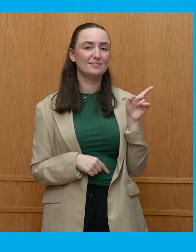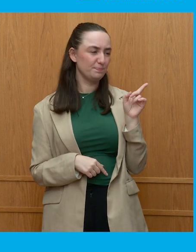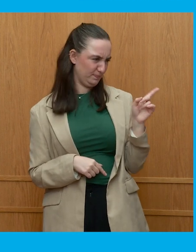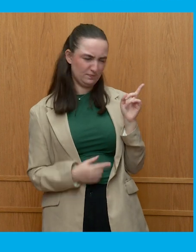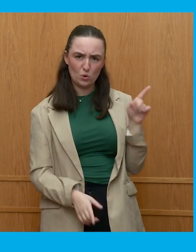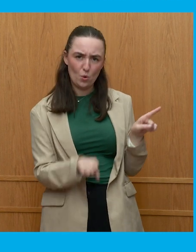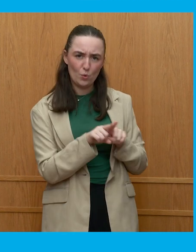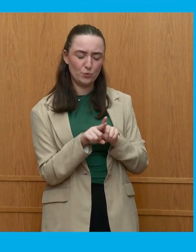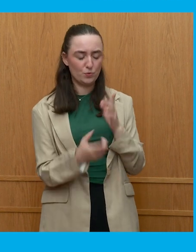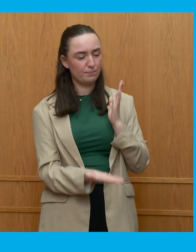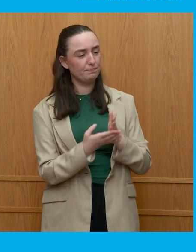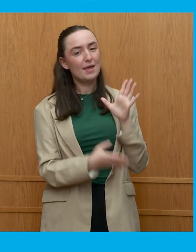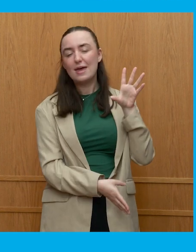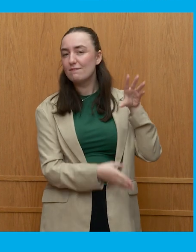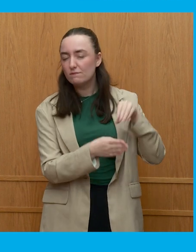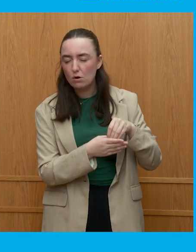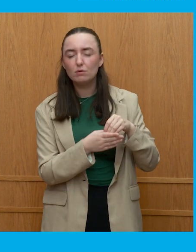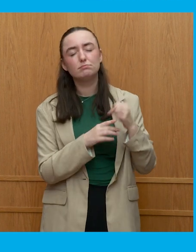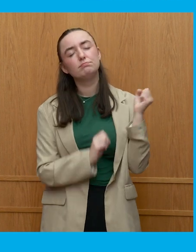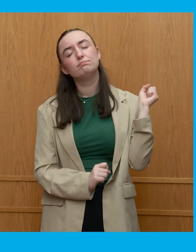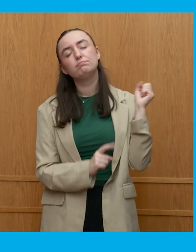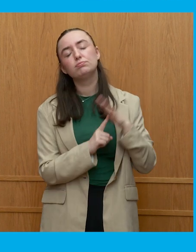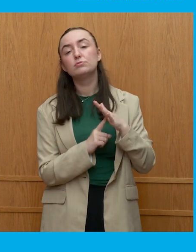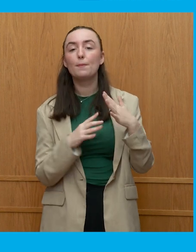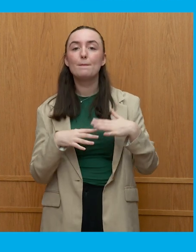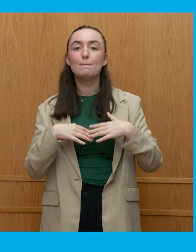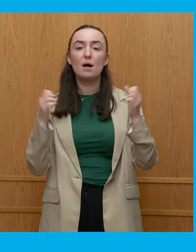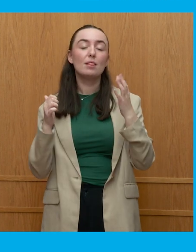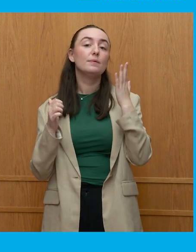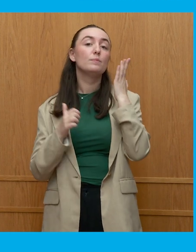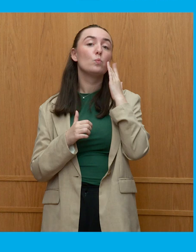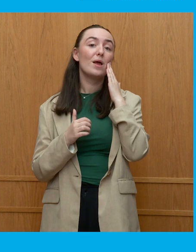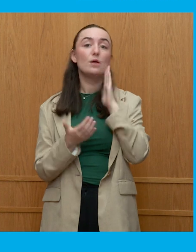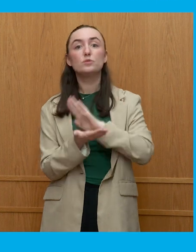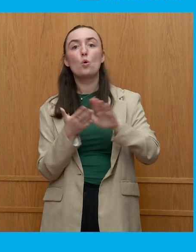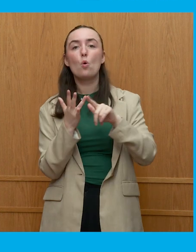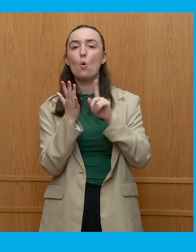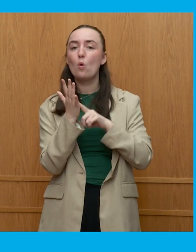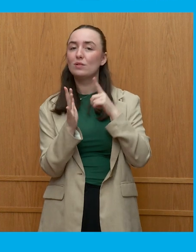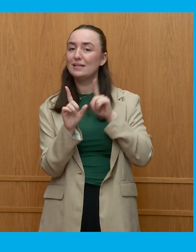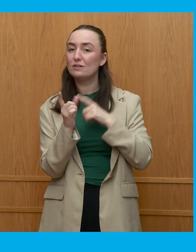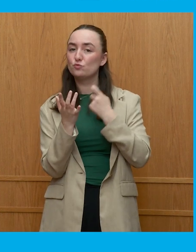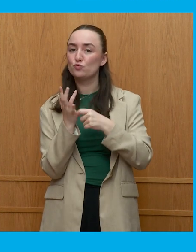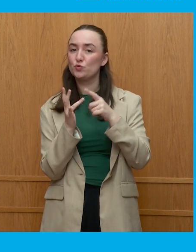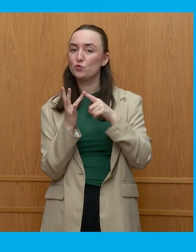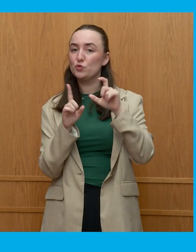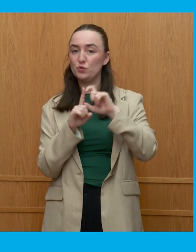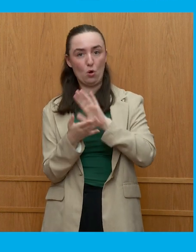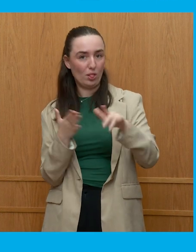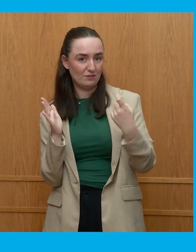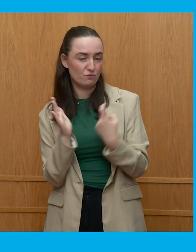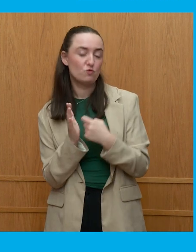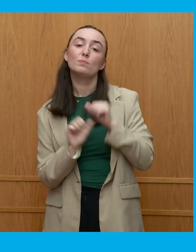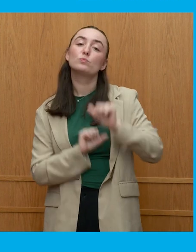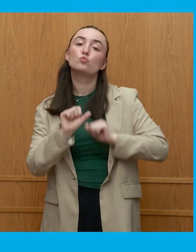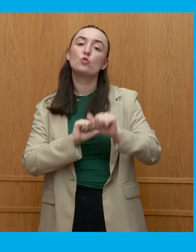he was critically involved in the Parliament as part of what was called the Holyrood Progress Group. They were tasked with